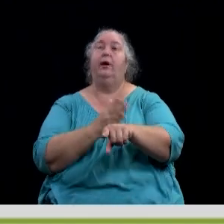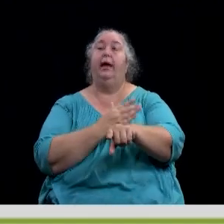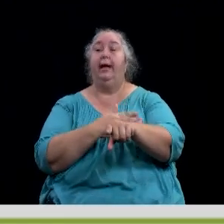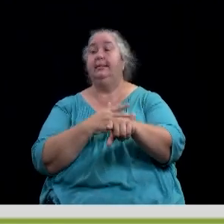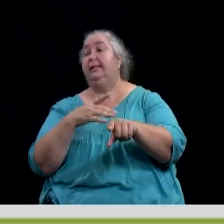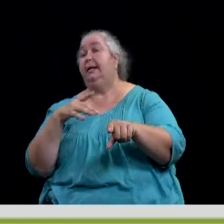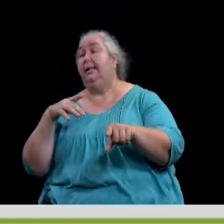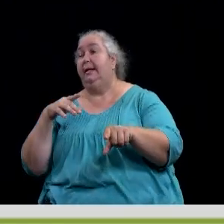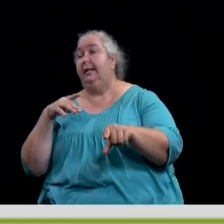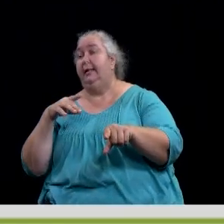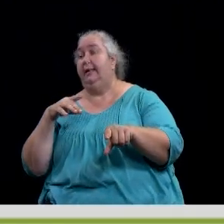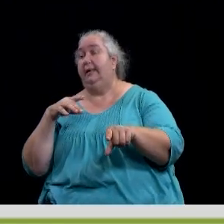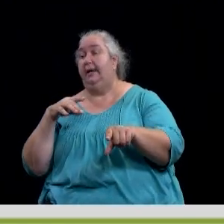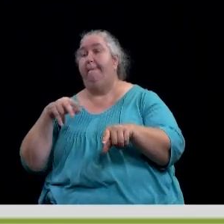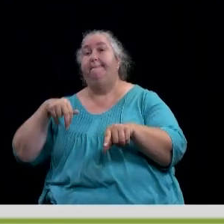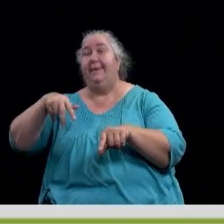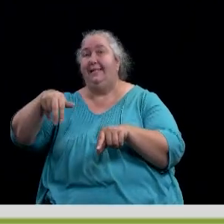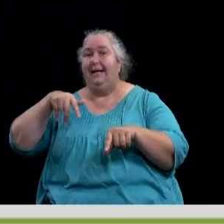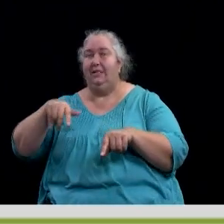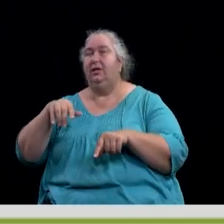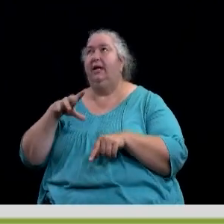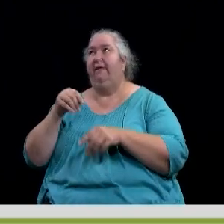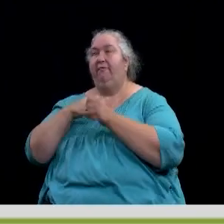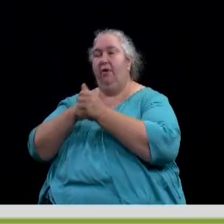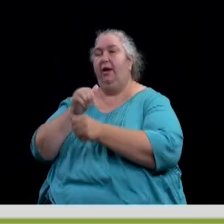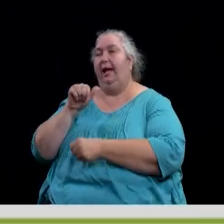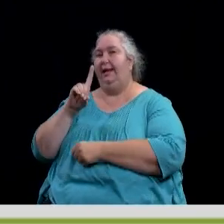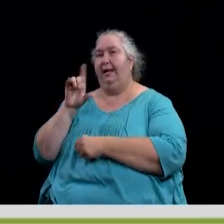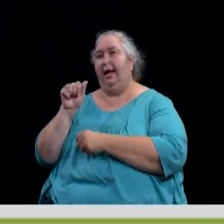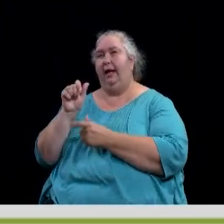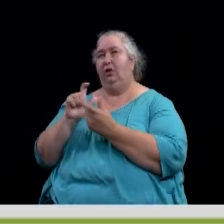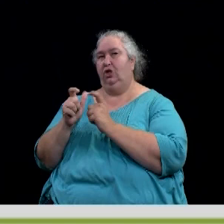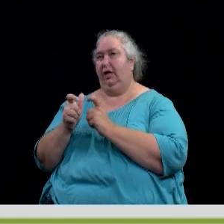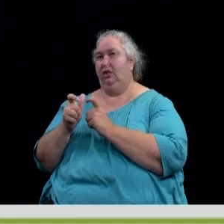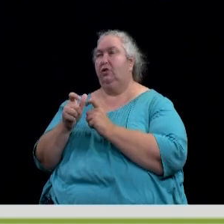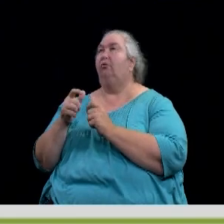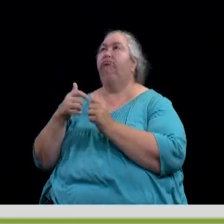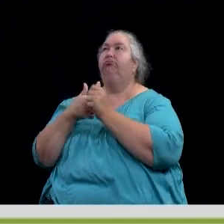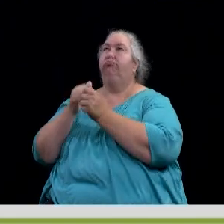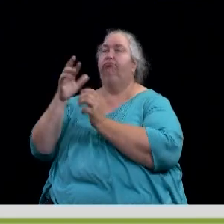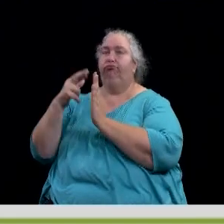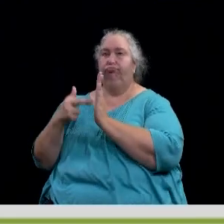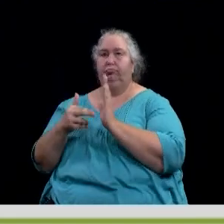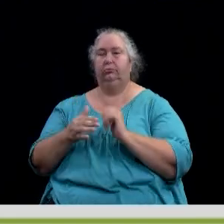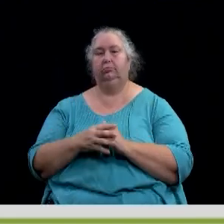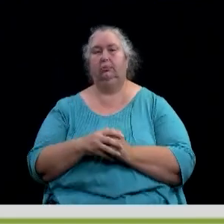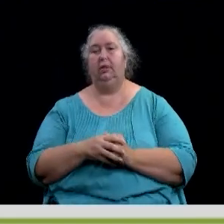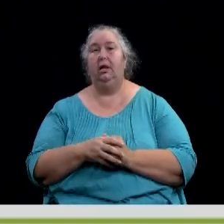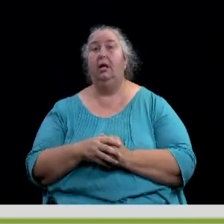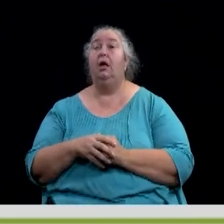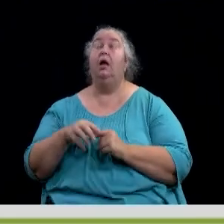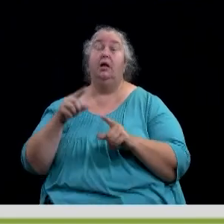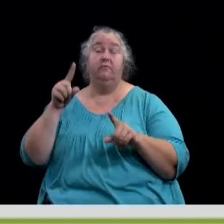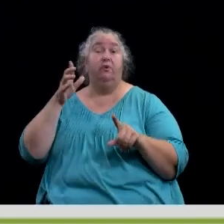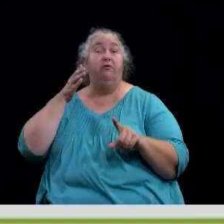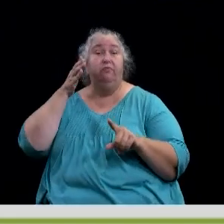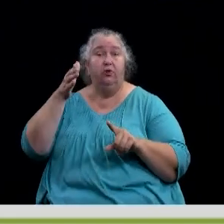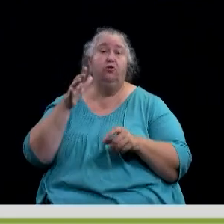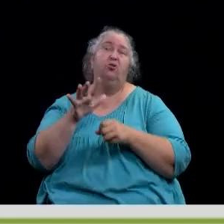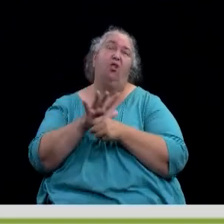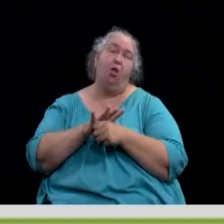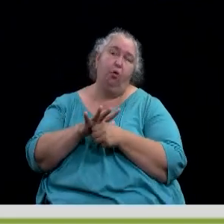changes. This project is funded primarily with future local funding through streets and water